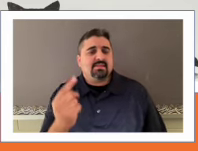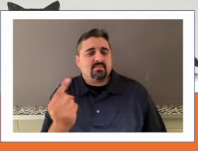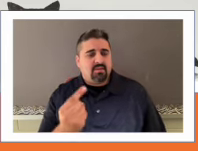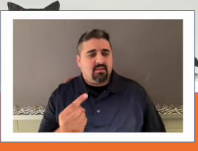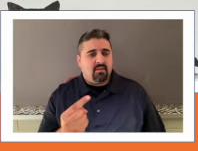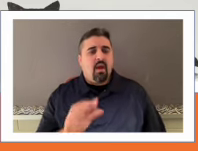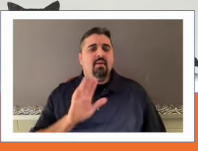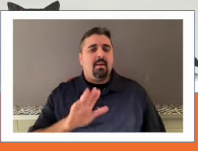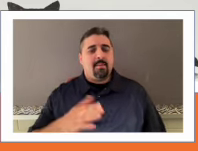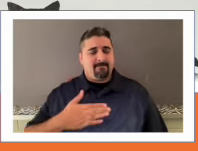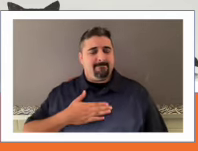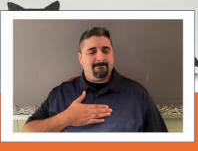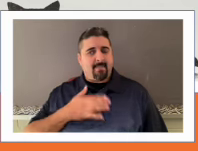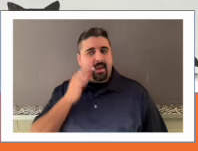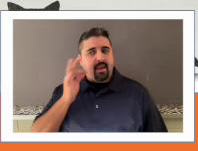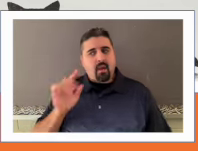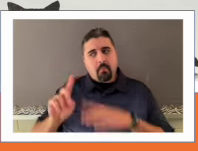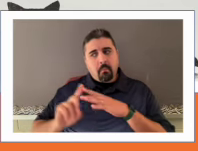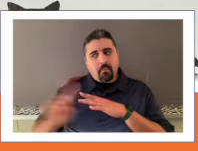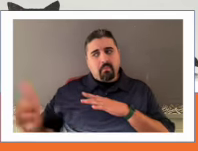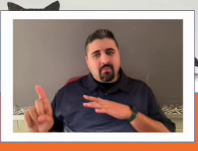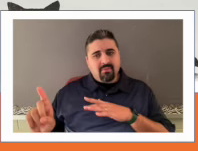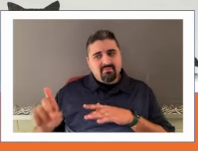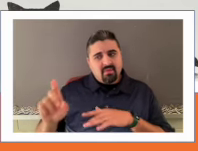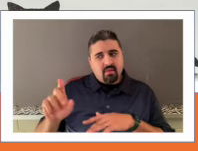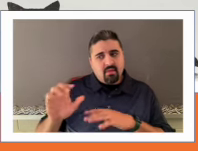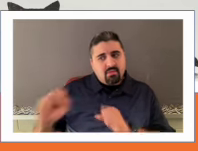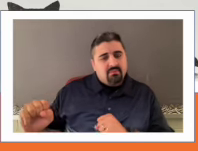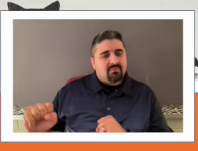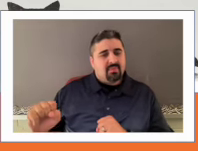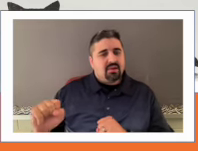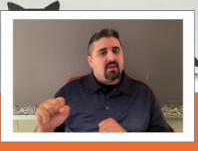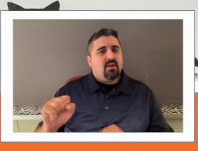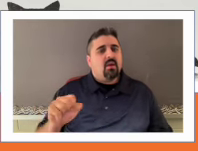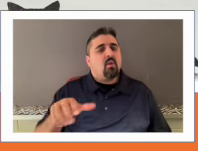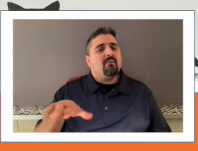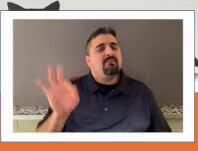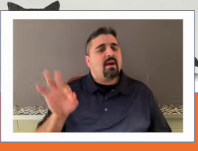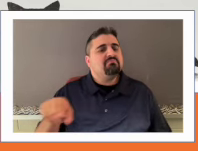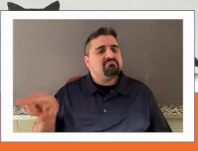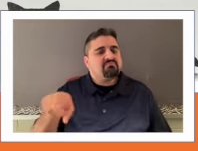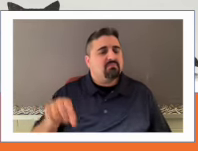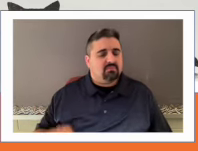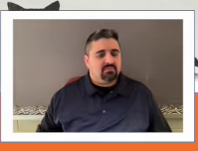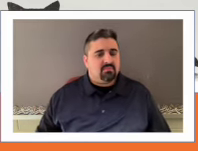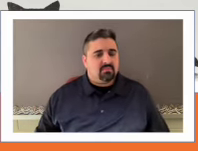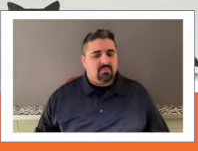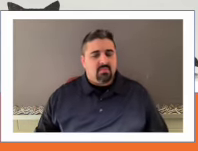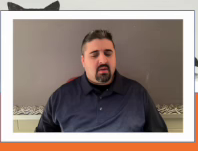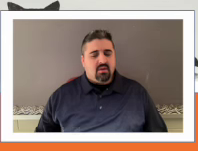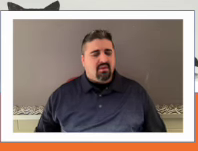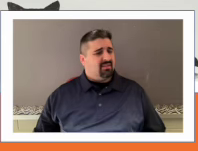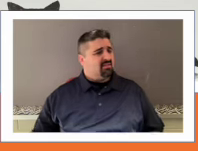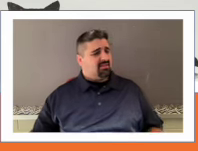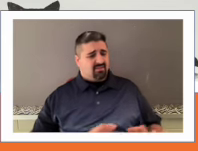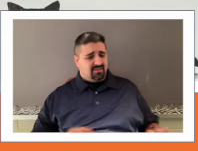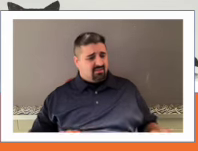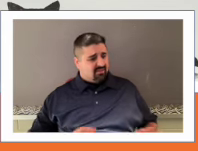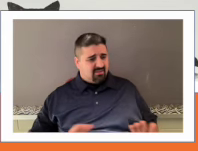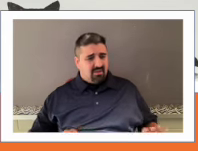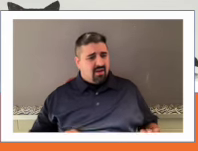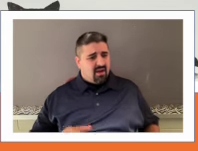something. Find my lost cat. I am on a case, I said. I am on a big